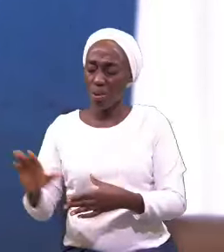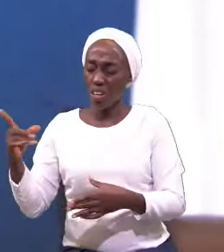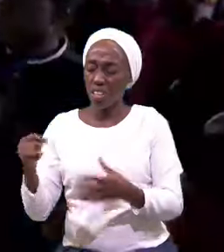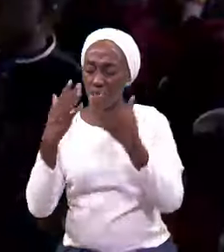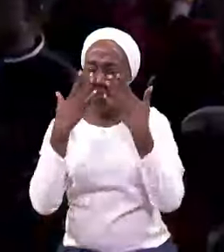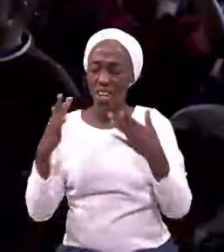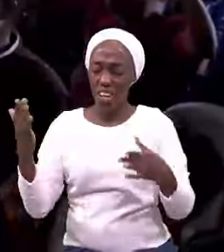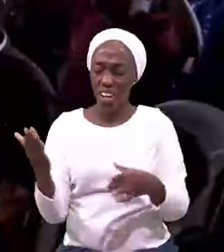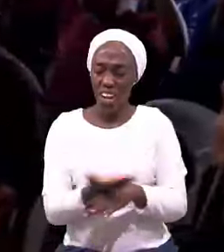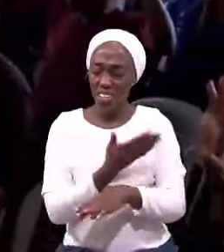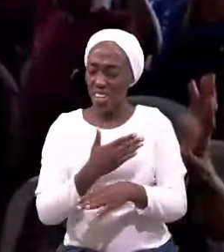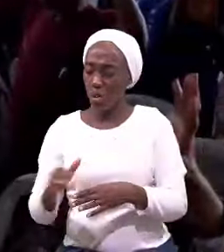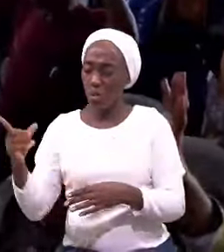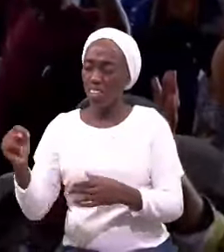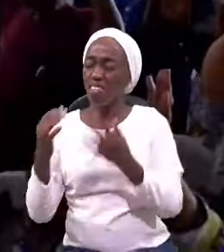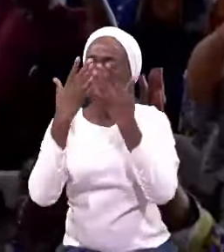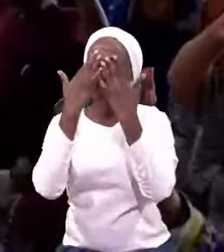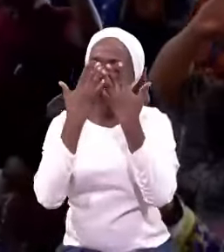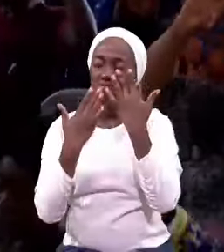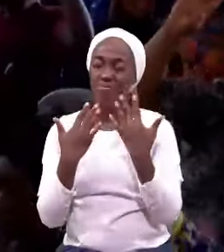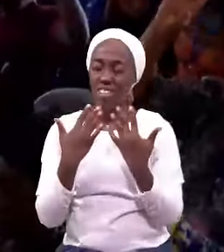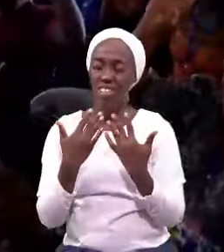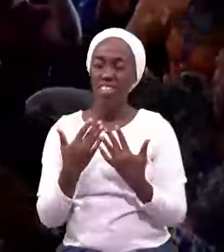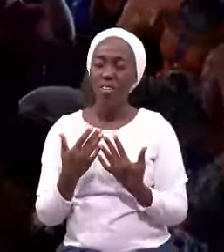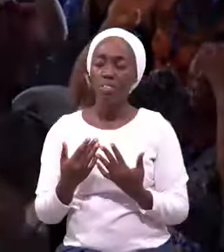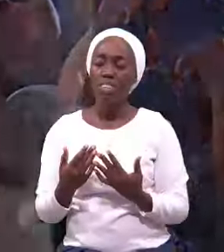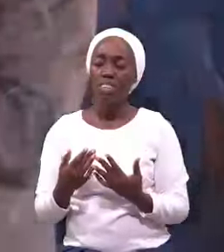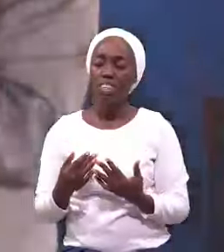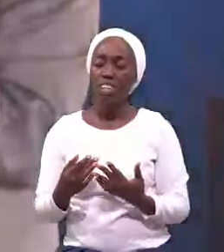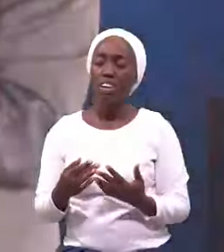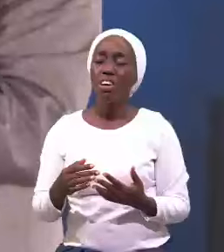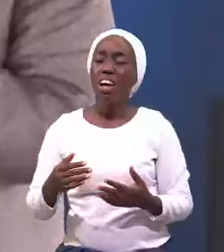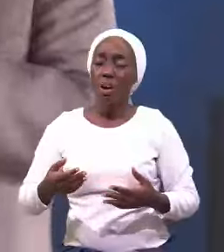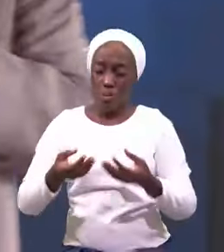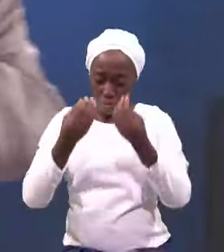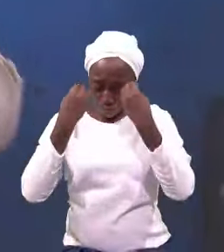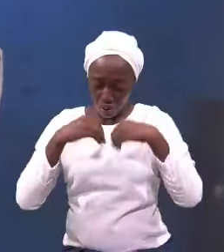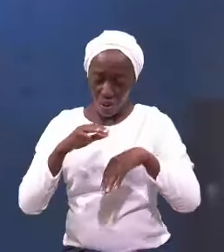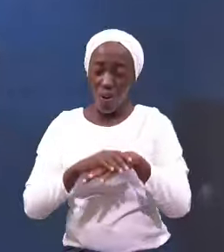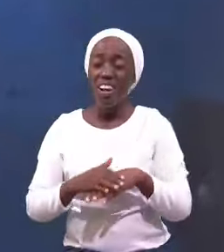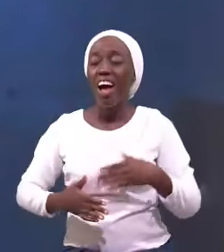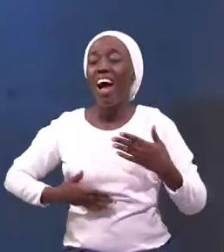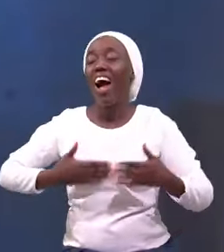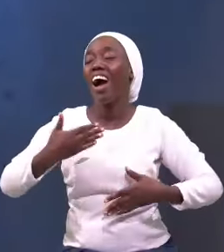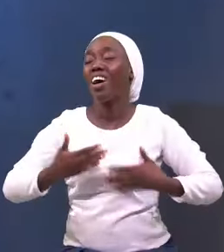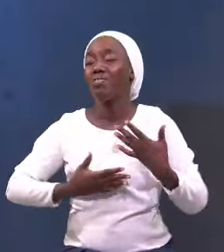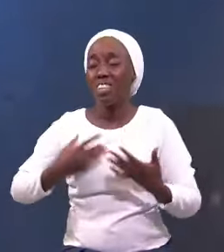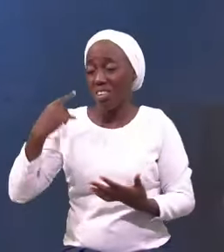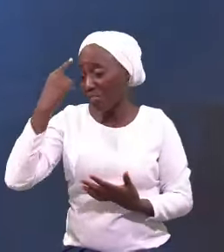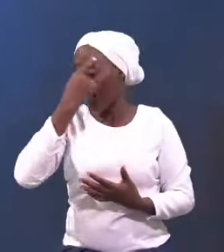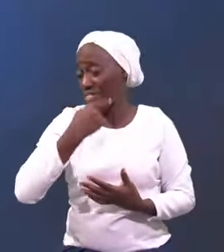the sadness. Amen. Wear a happy face. Amen. And everywhere you